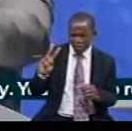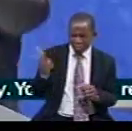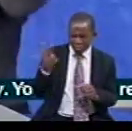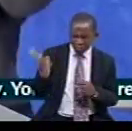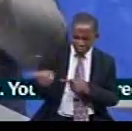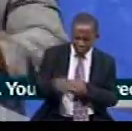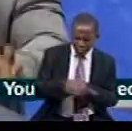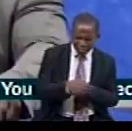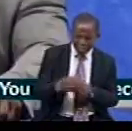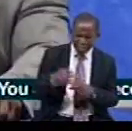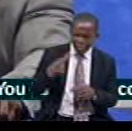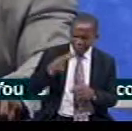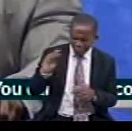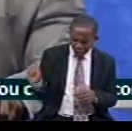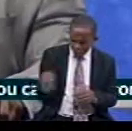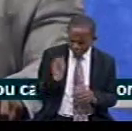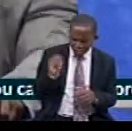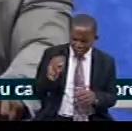Monday and Tuesday,